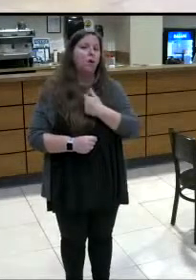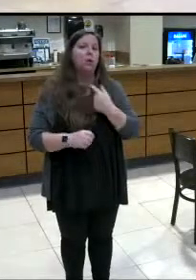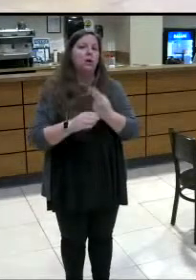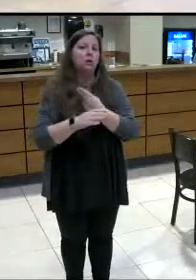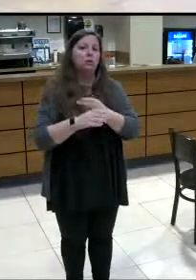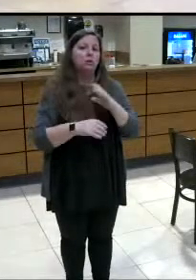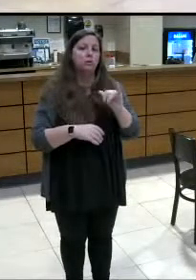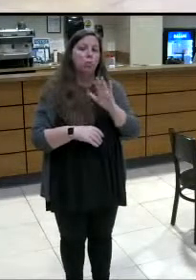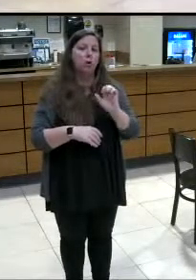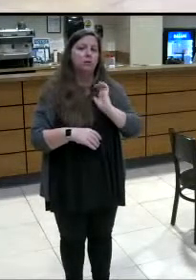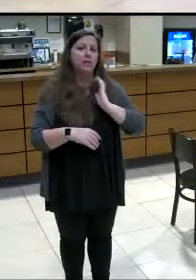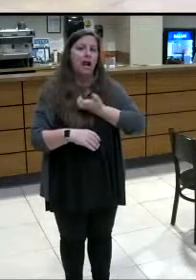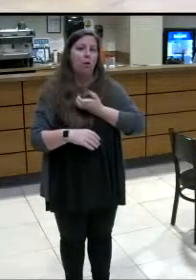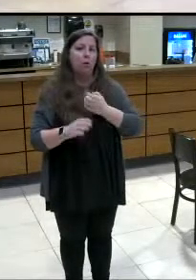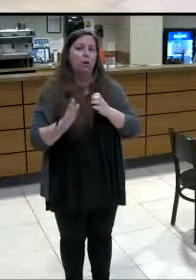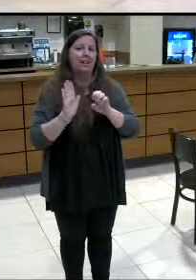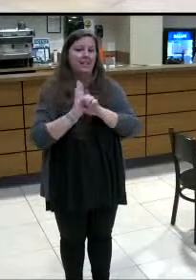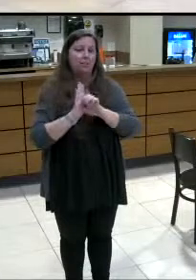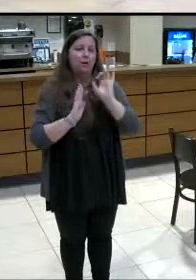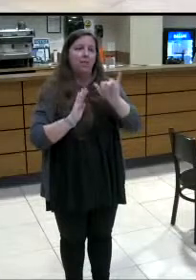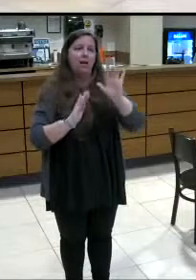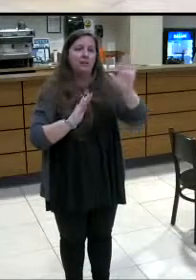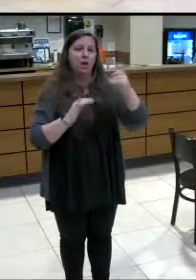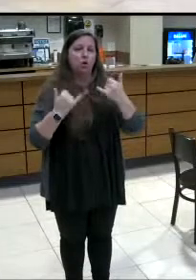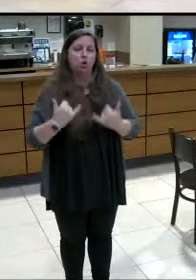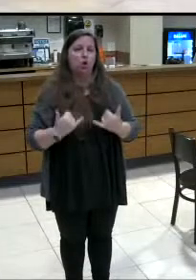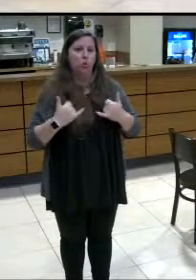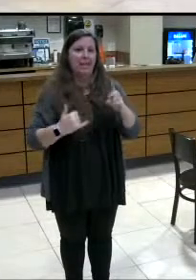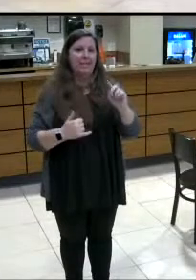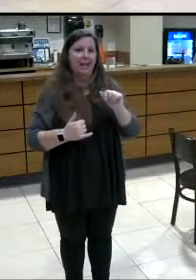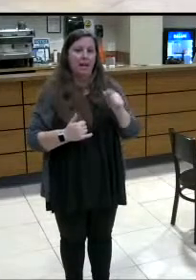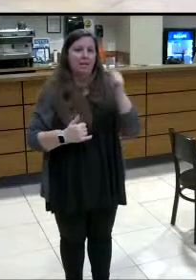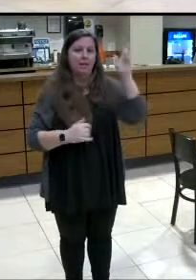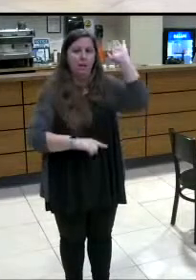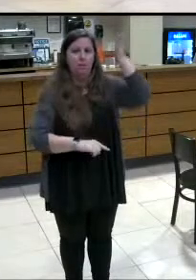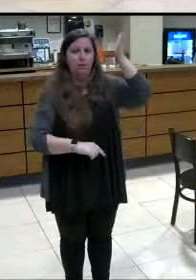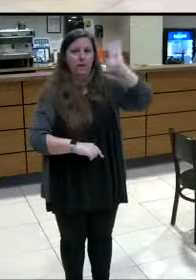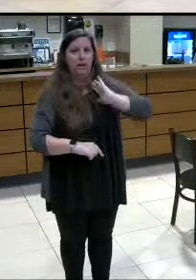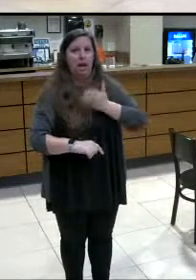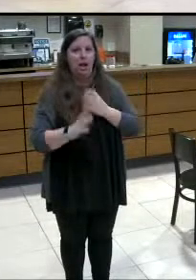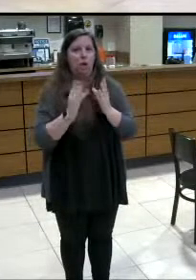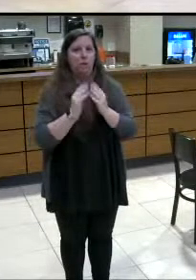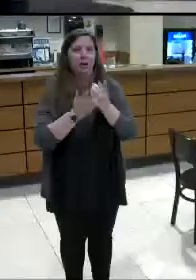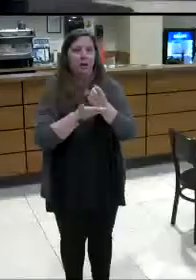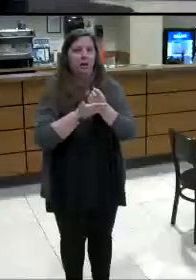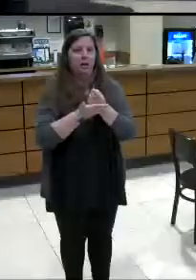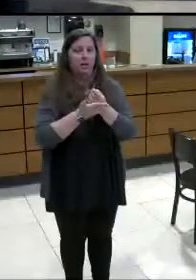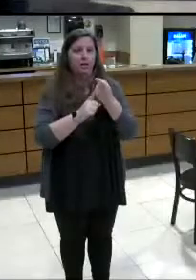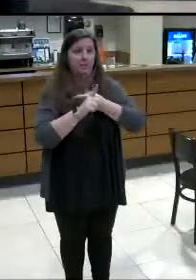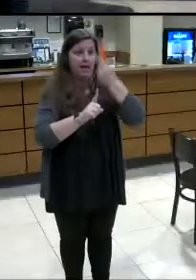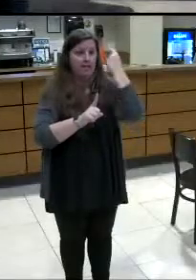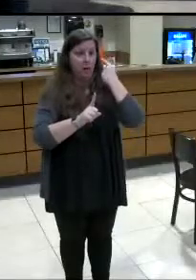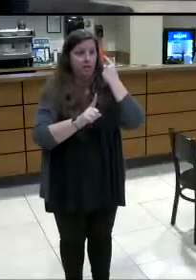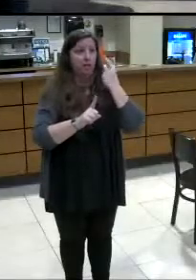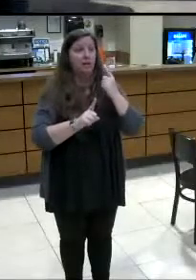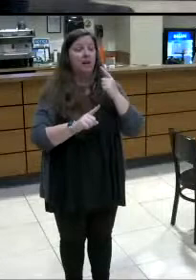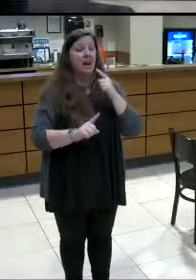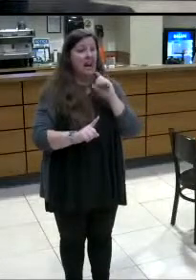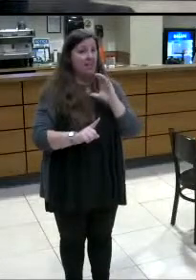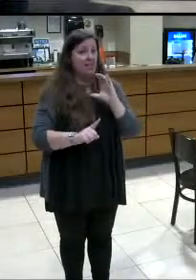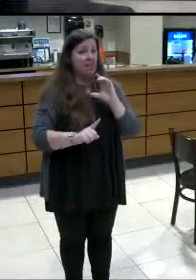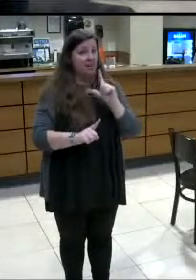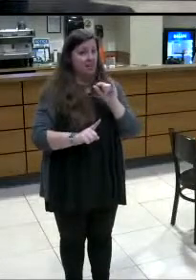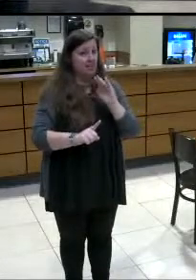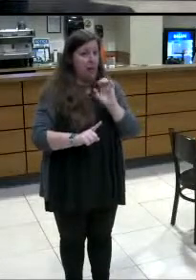example, and that is their current data that they presented at our meeting last month. And the climate there is?